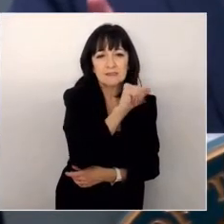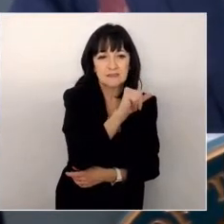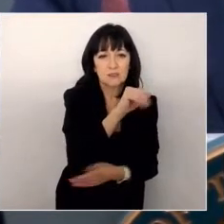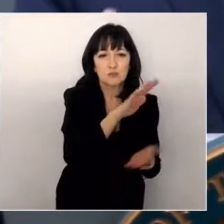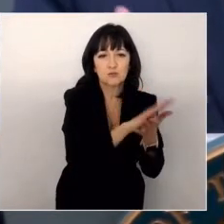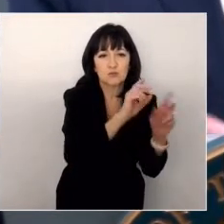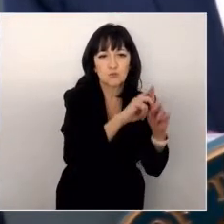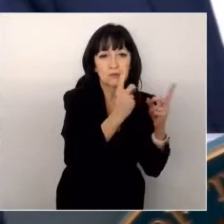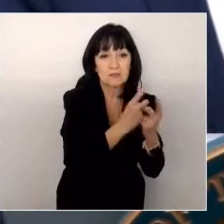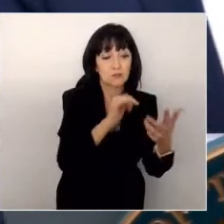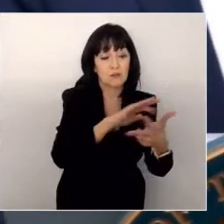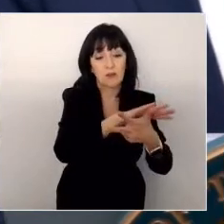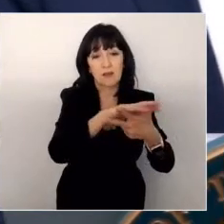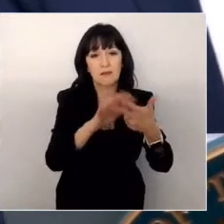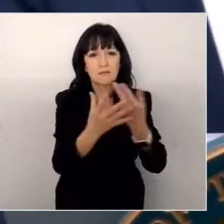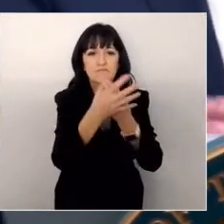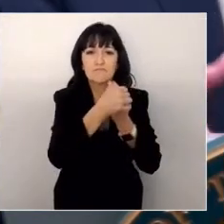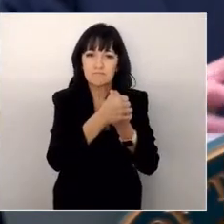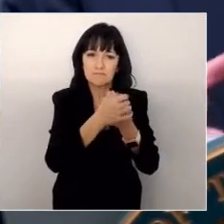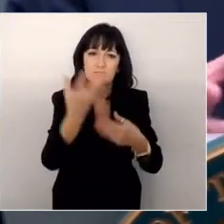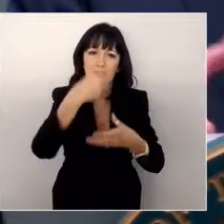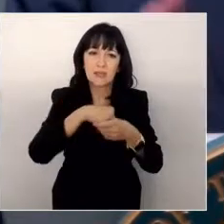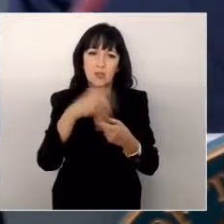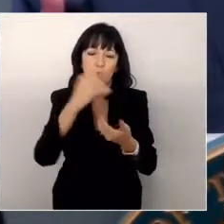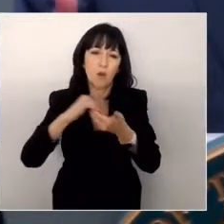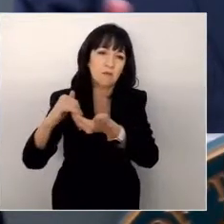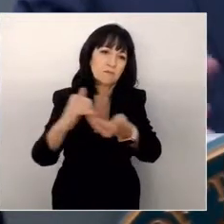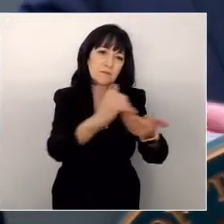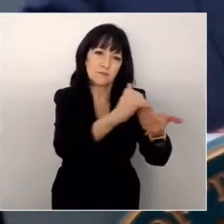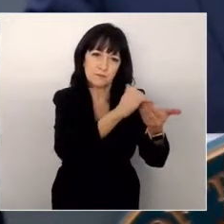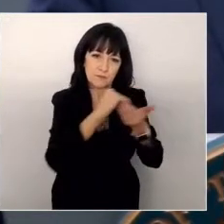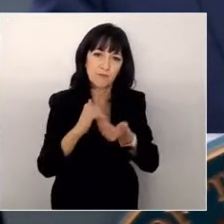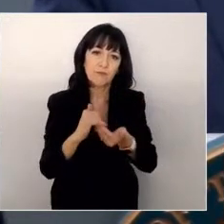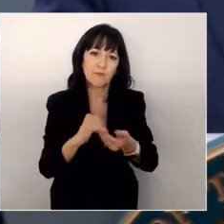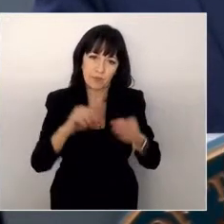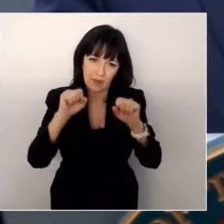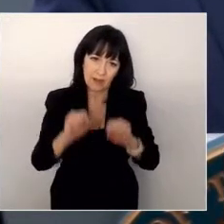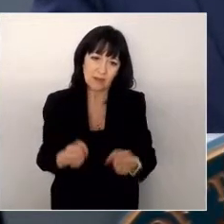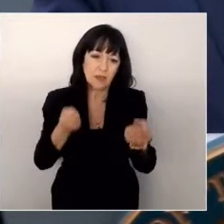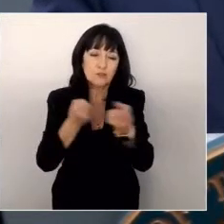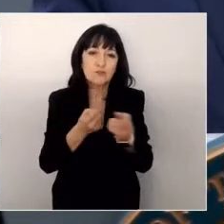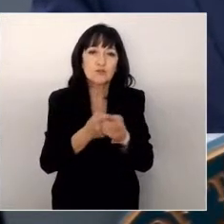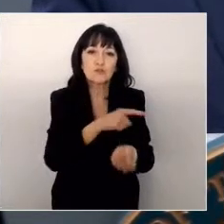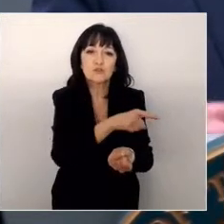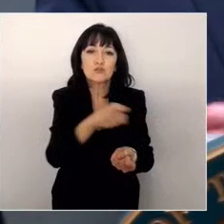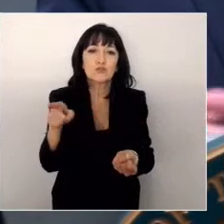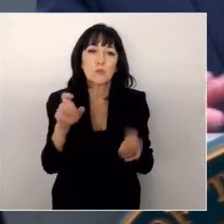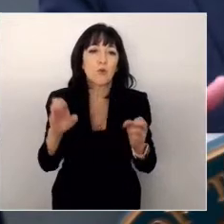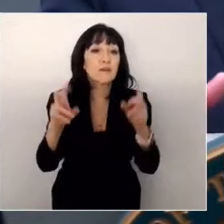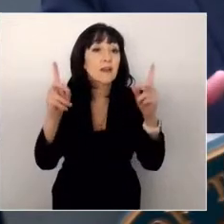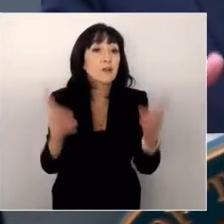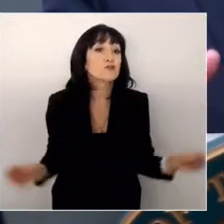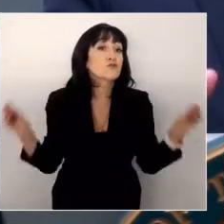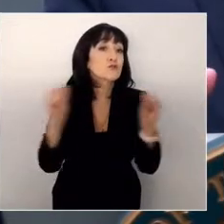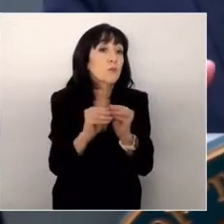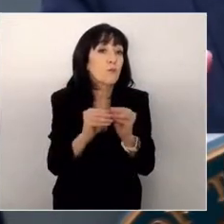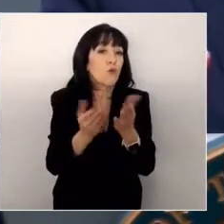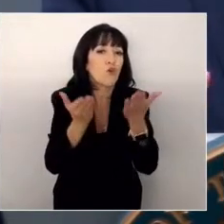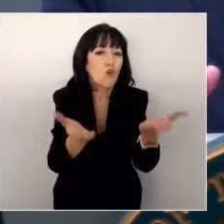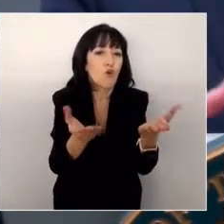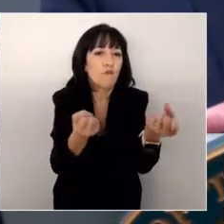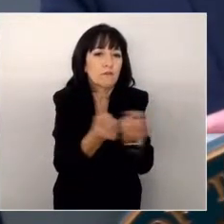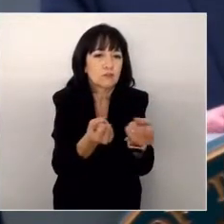will place more decision-making in the hands of educators and local communities, and will offer more support for